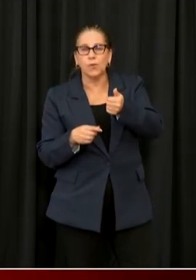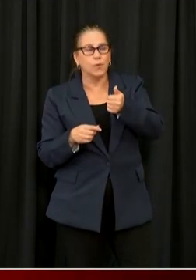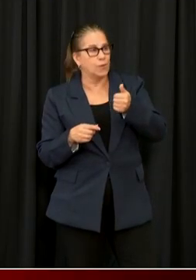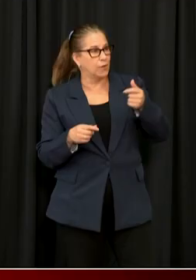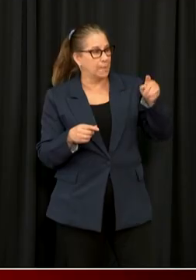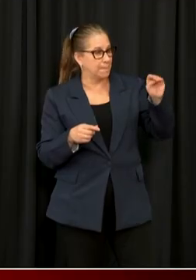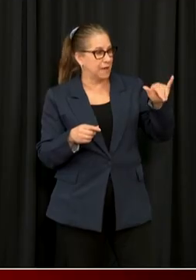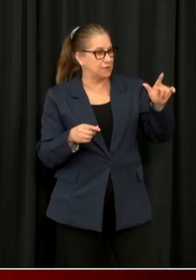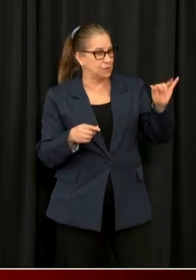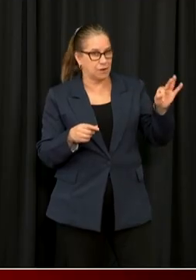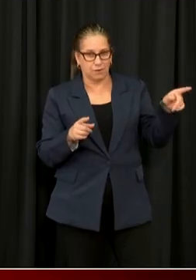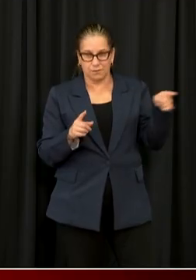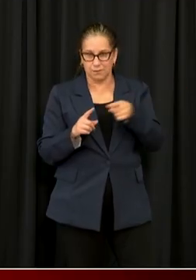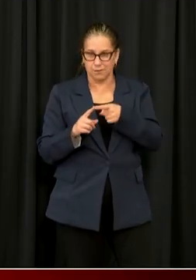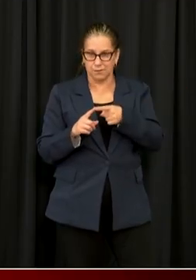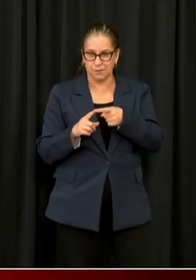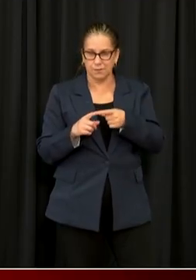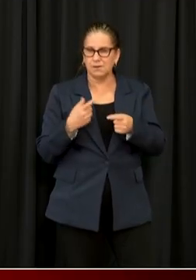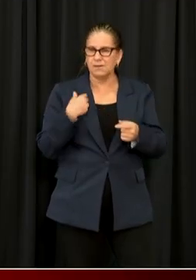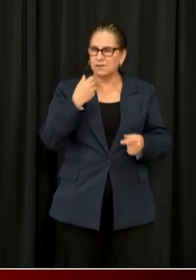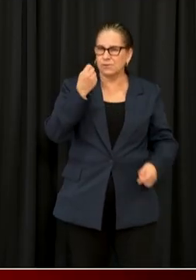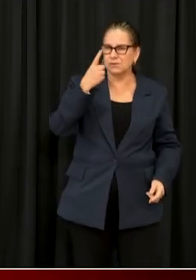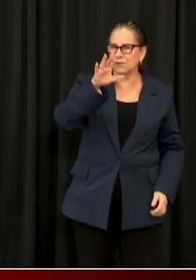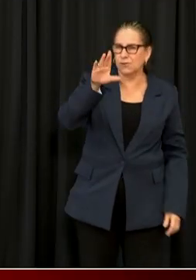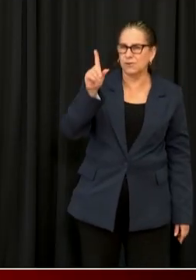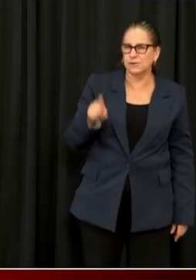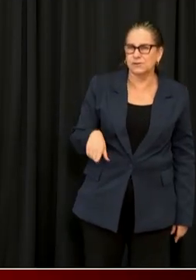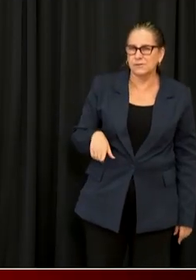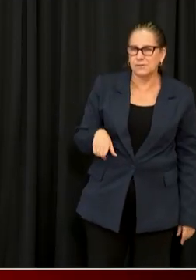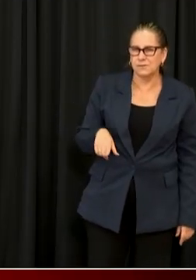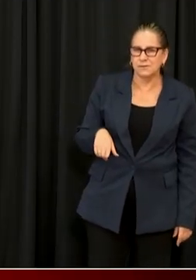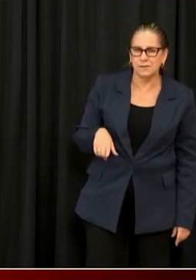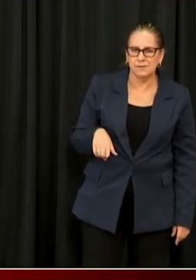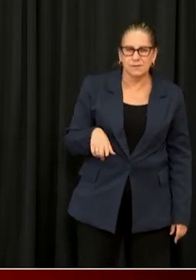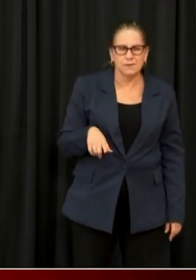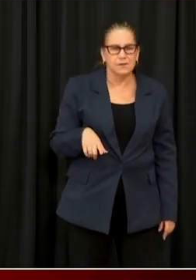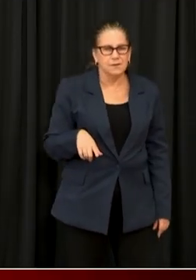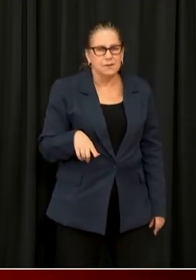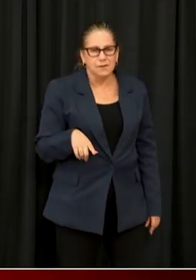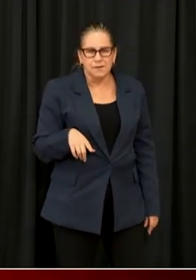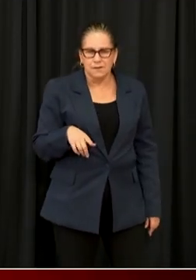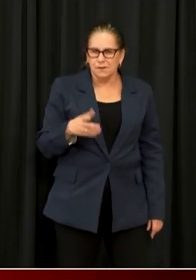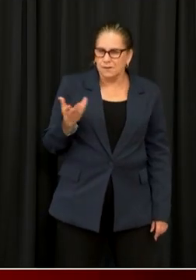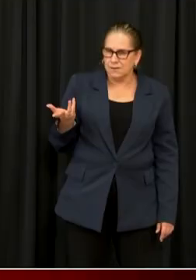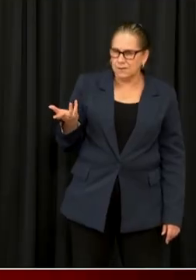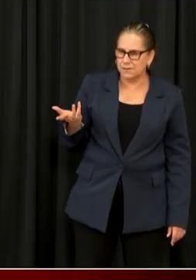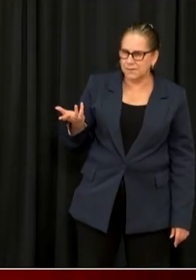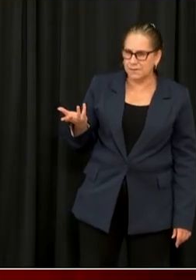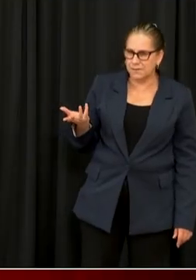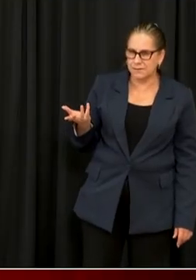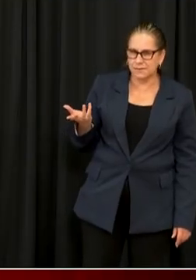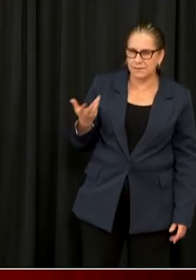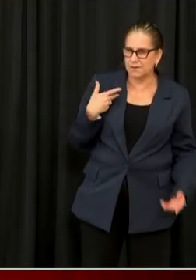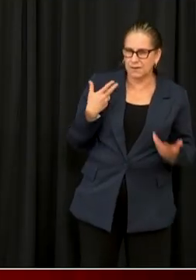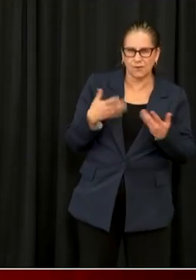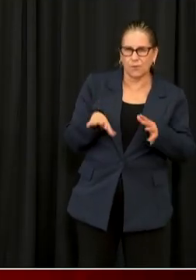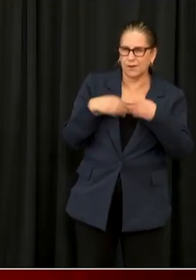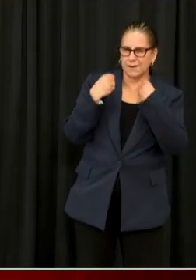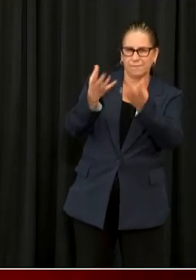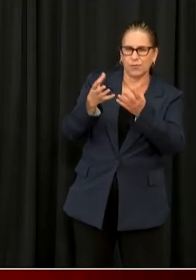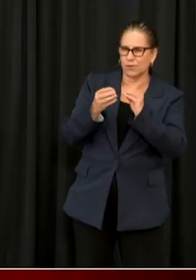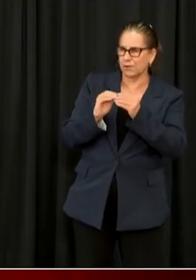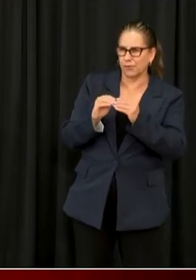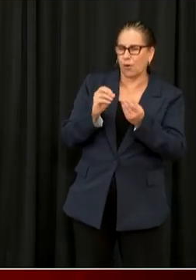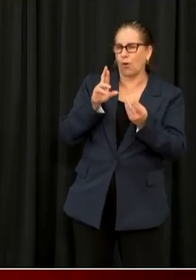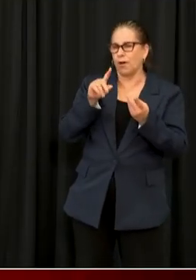I'm trying to follow your question. That, I believe that died, and this is why I don't want to give you a definitive yes, because I can't see that from